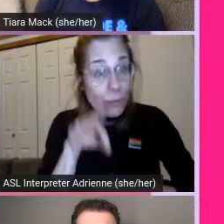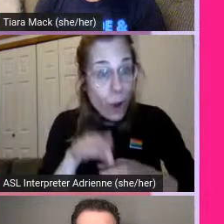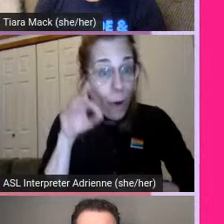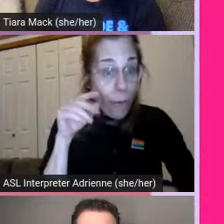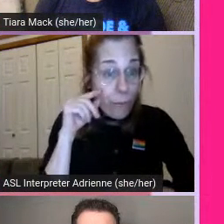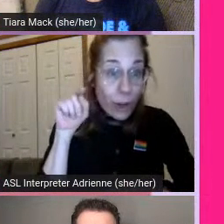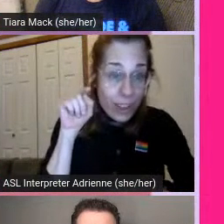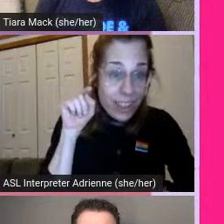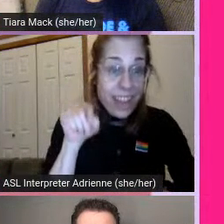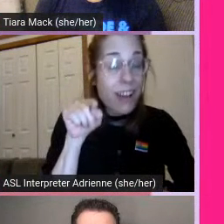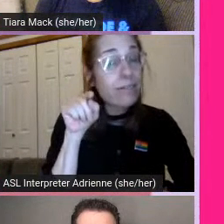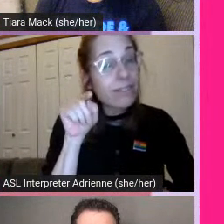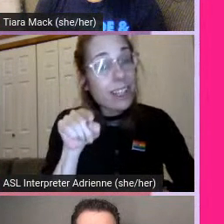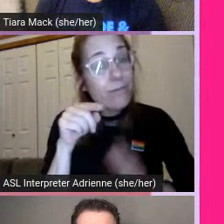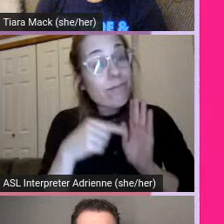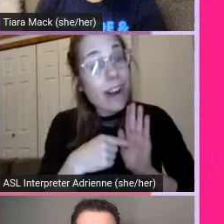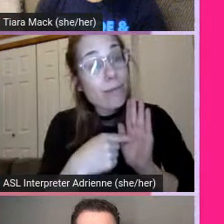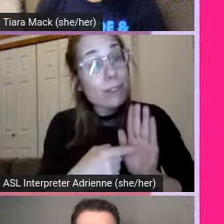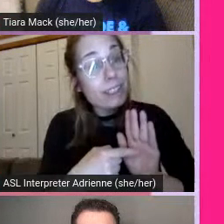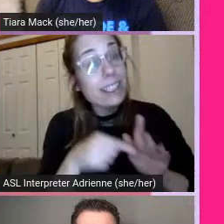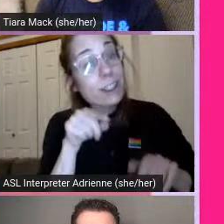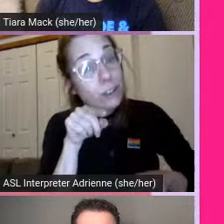represent you.